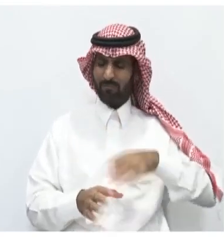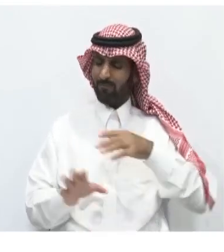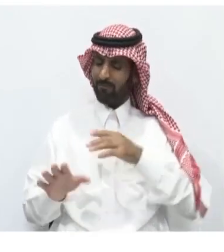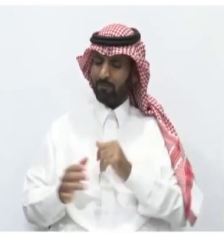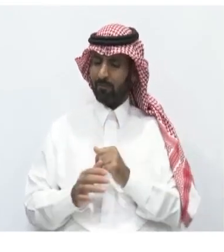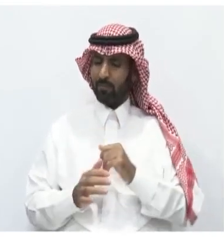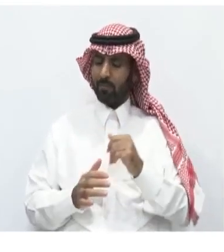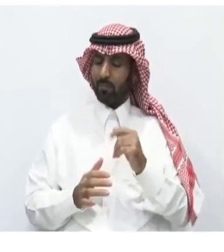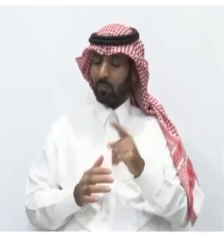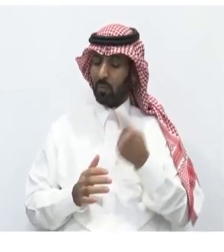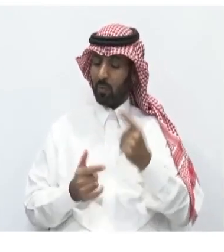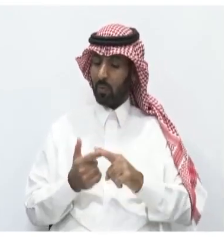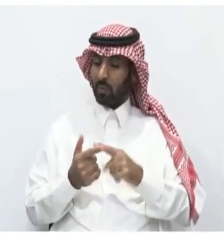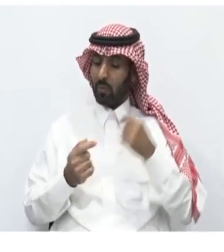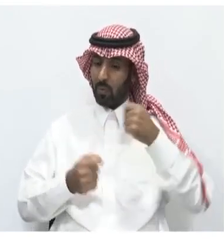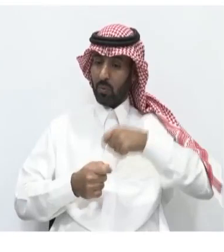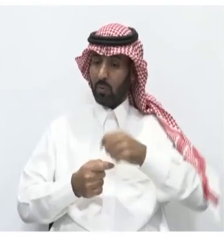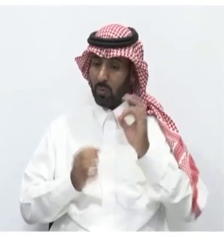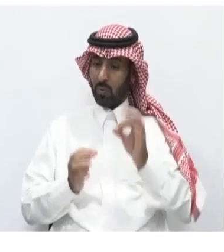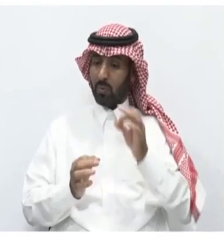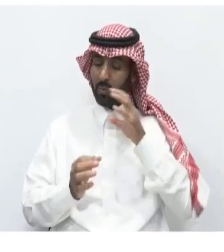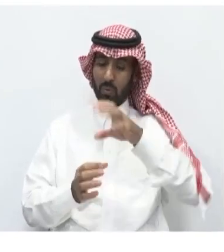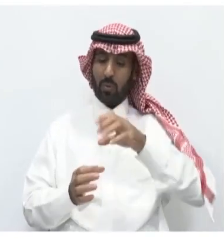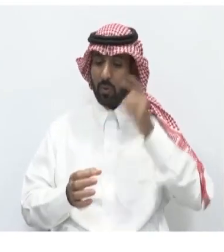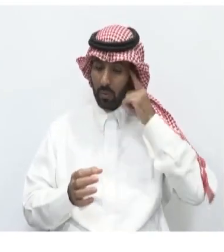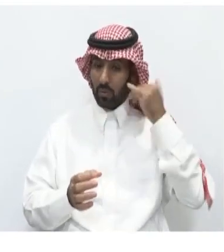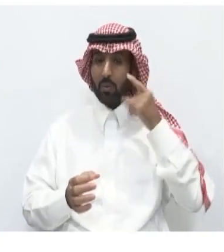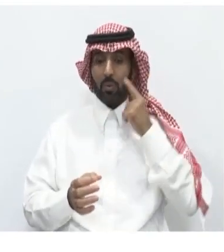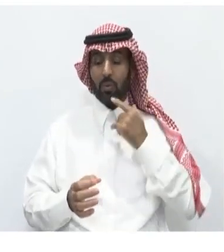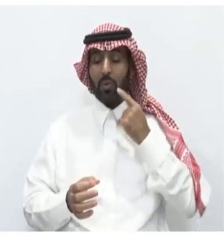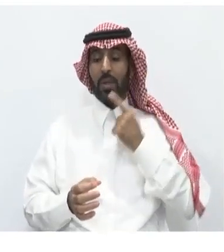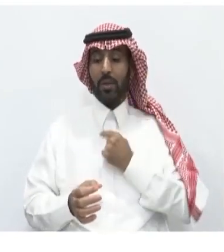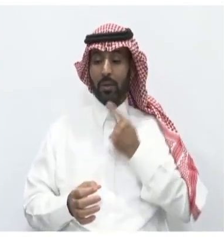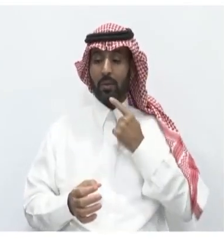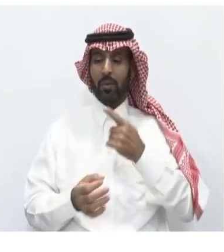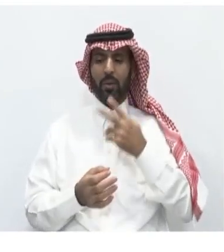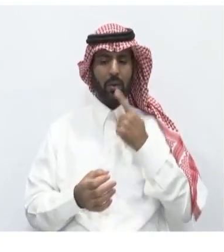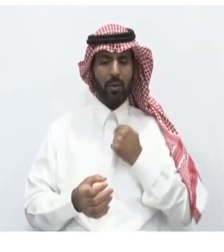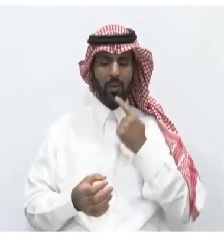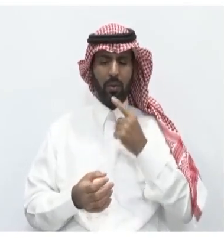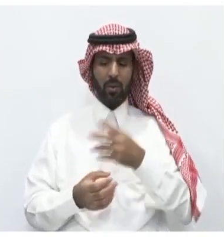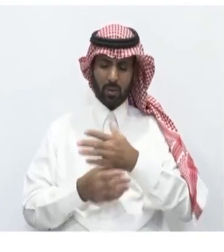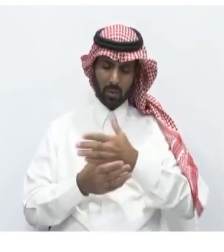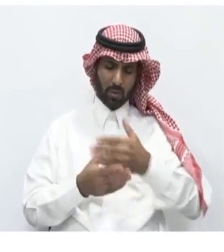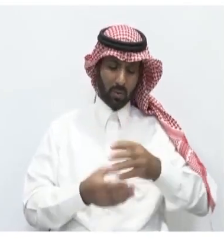things. One common backpacking tip is to pack everything you think you need, and then take out half of what you've packed. In addition